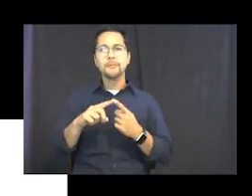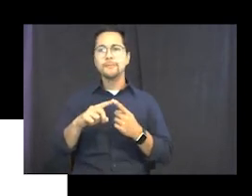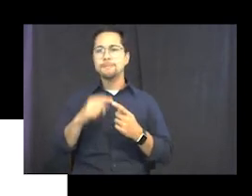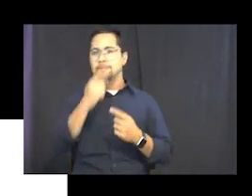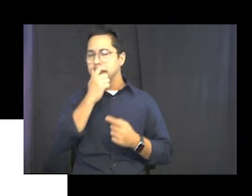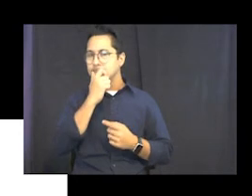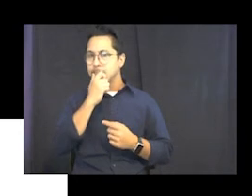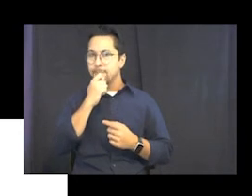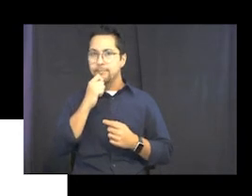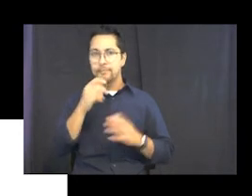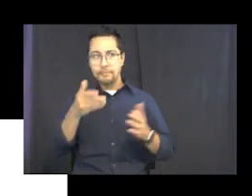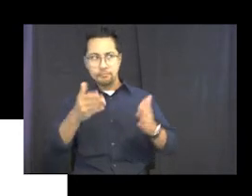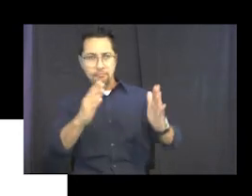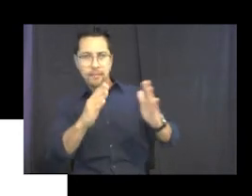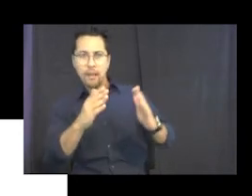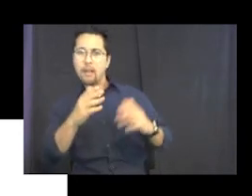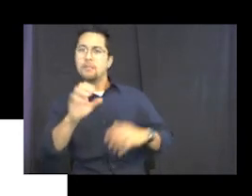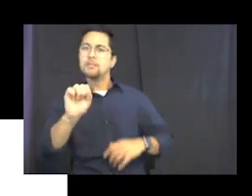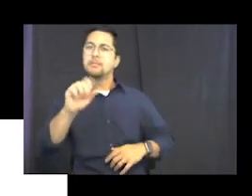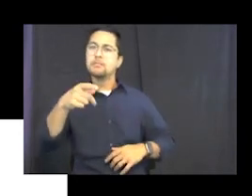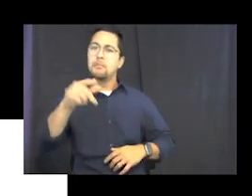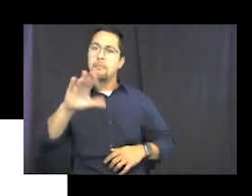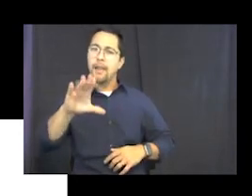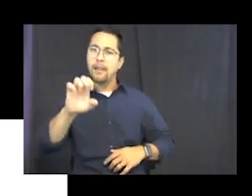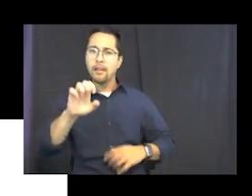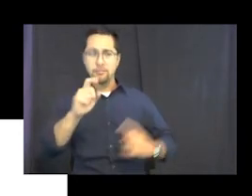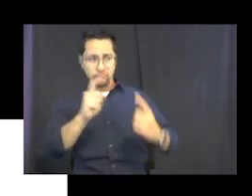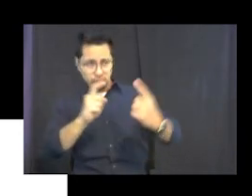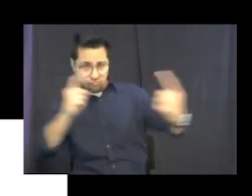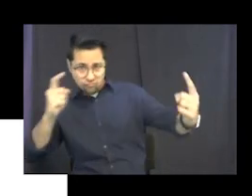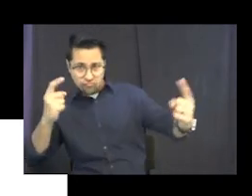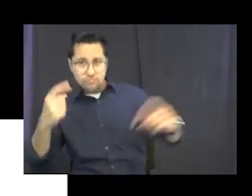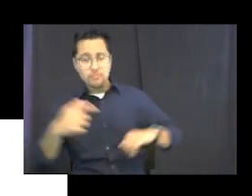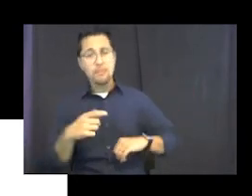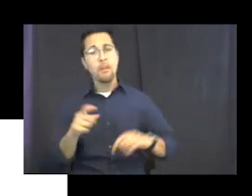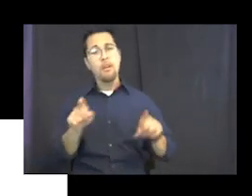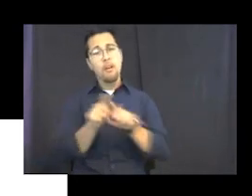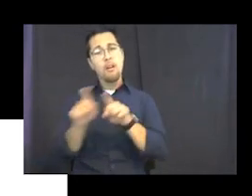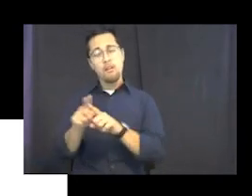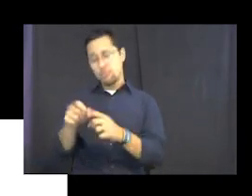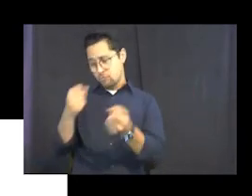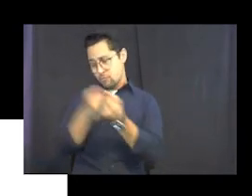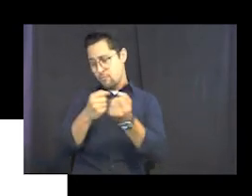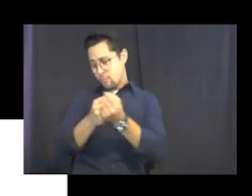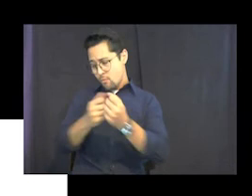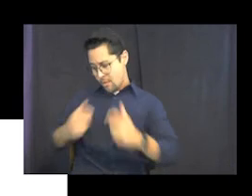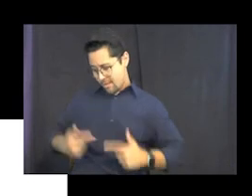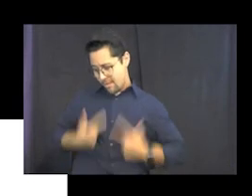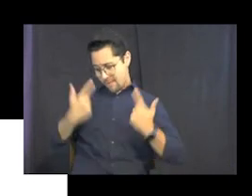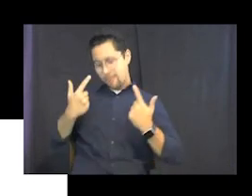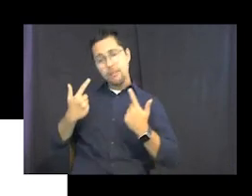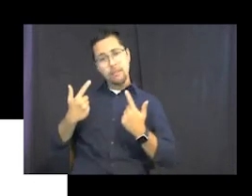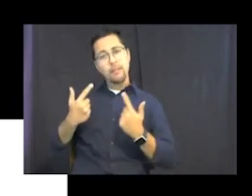you the space that you need, and also the supported living